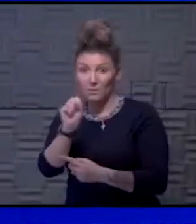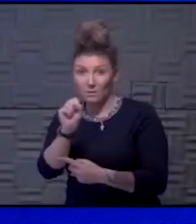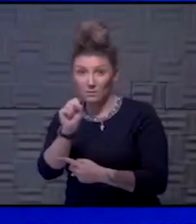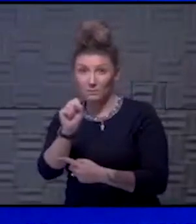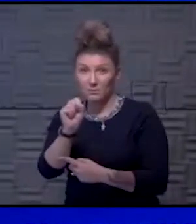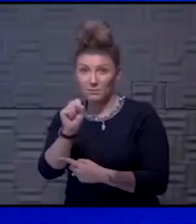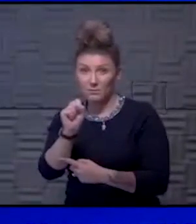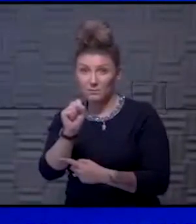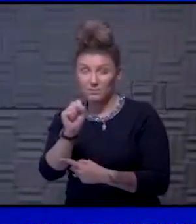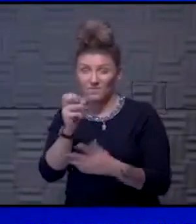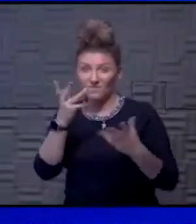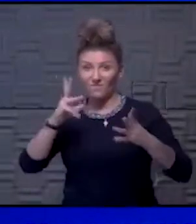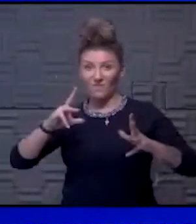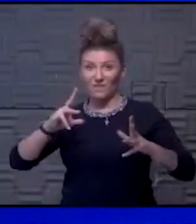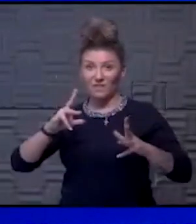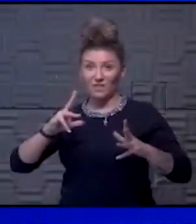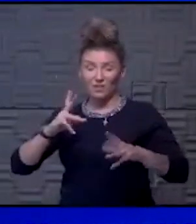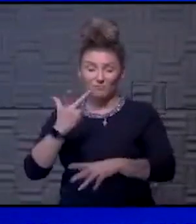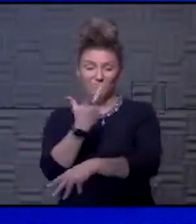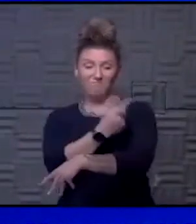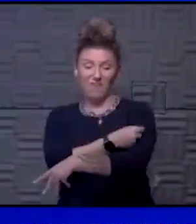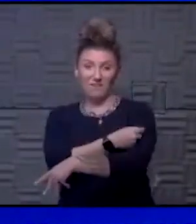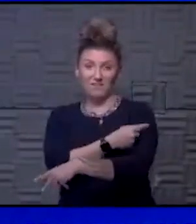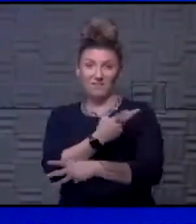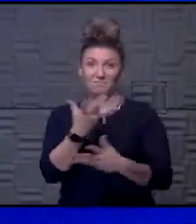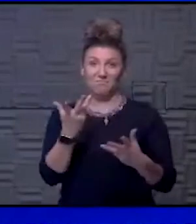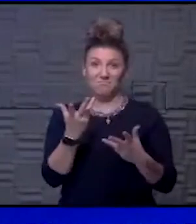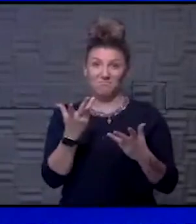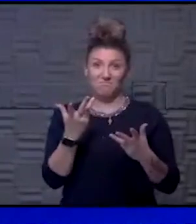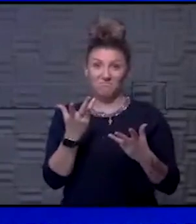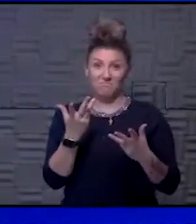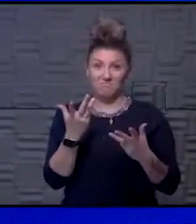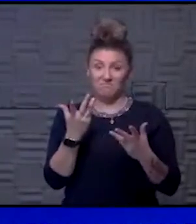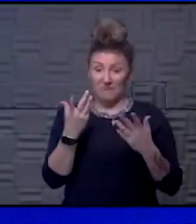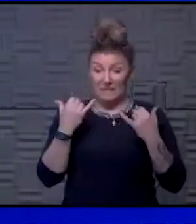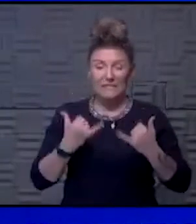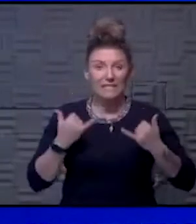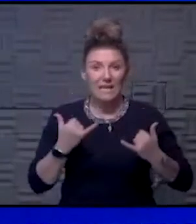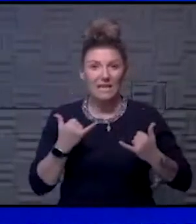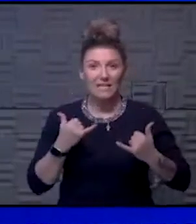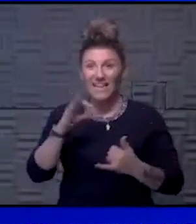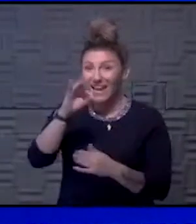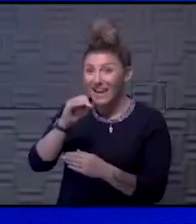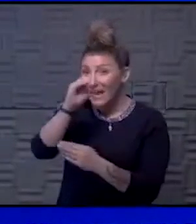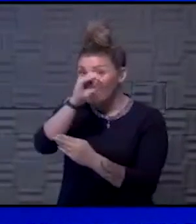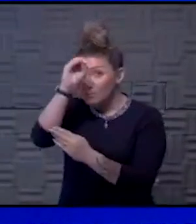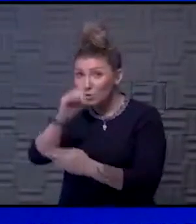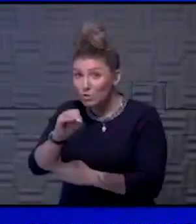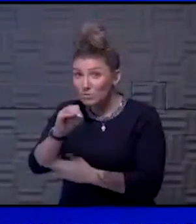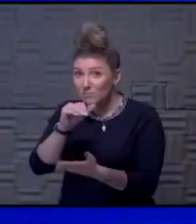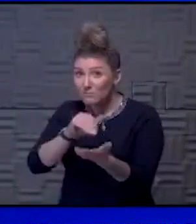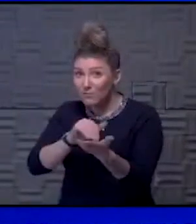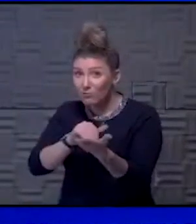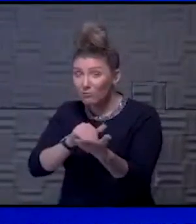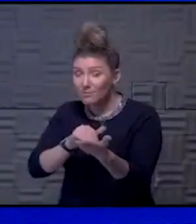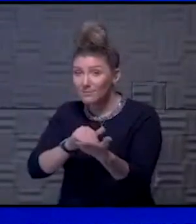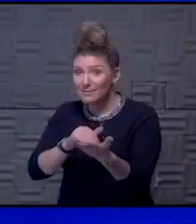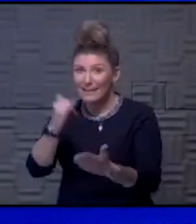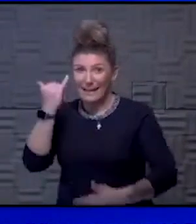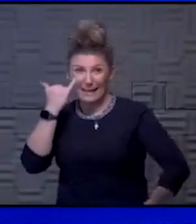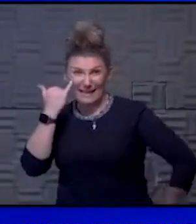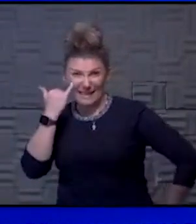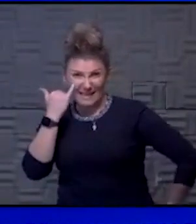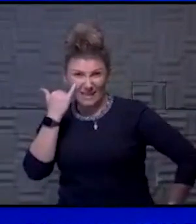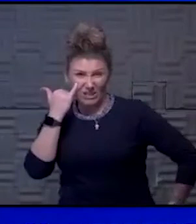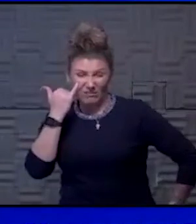have received their complete vaccination cycle to date. 90%. That wouldn't be the case